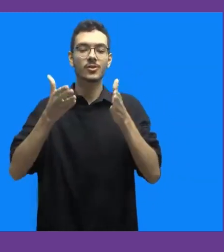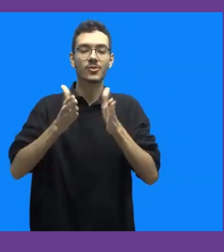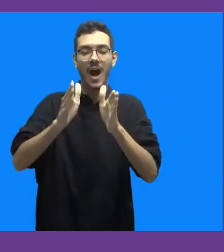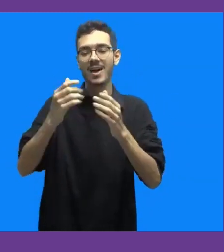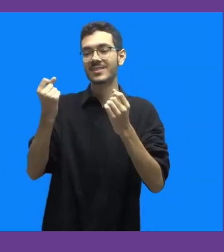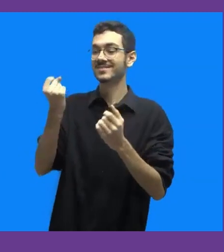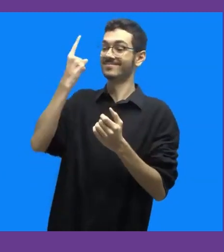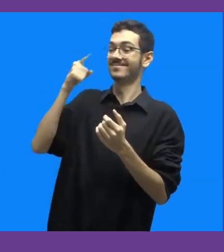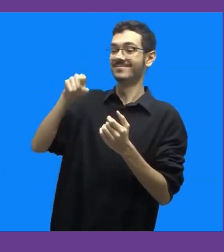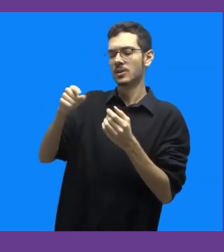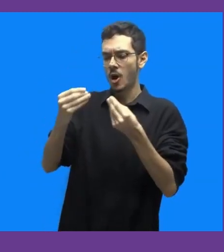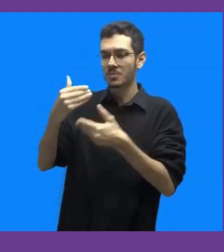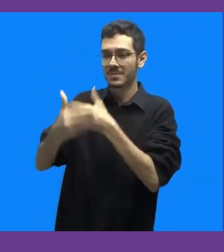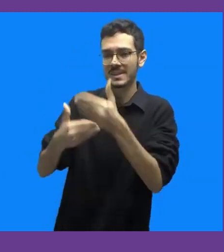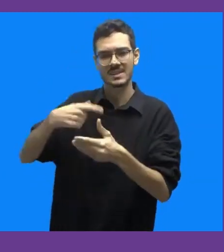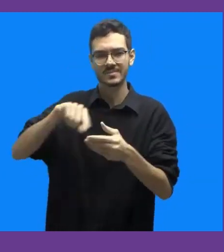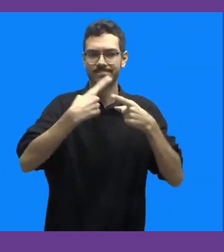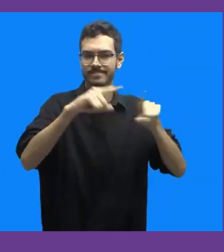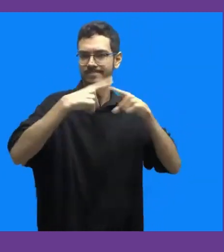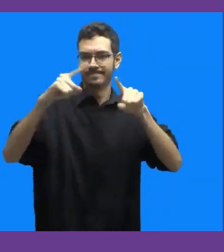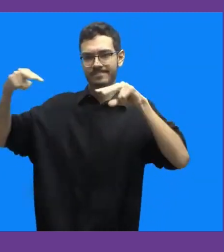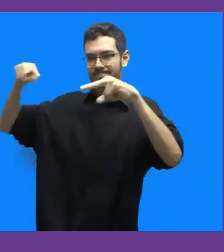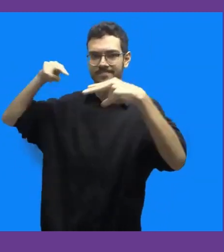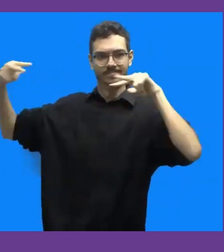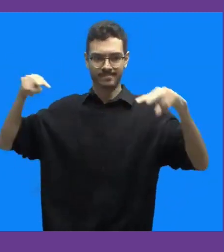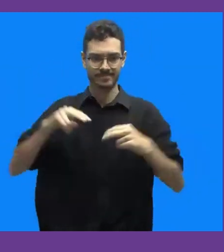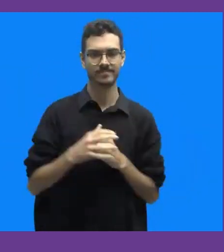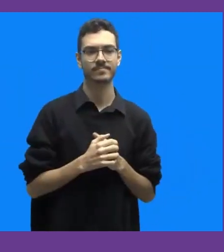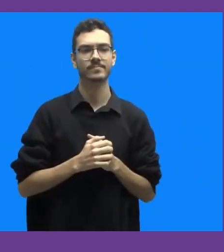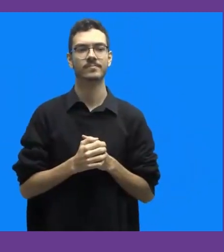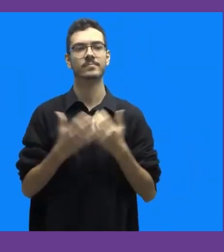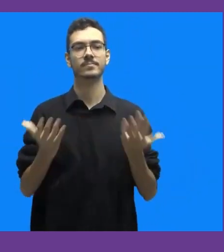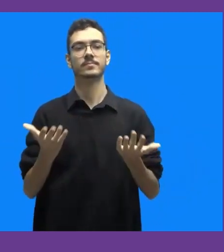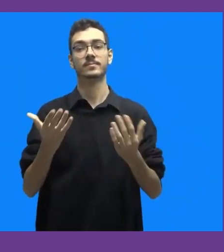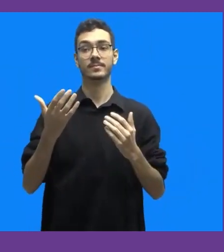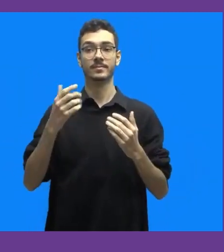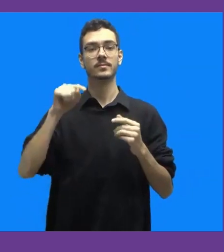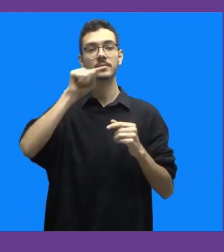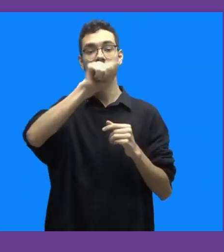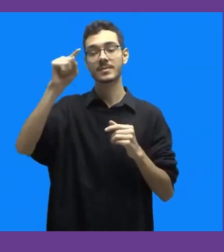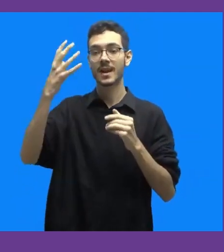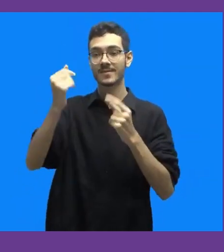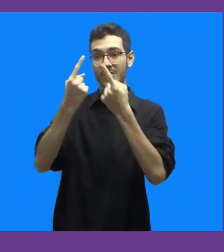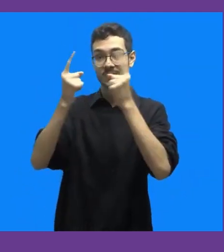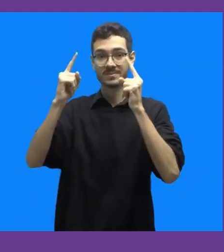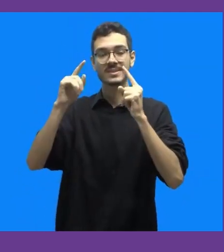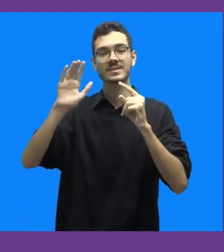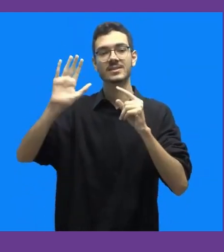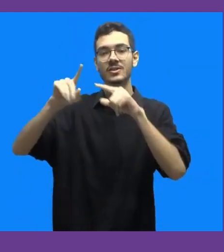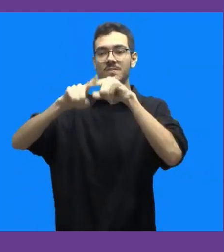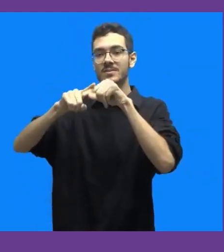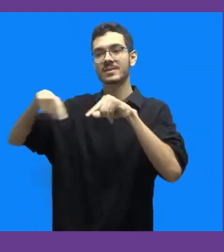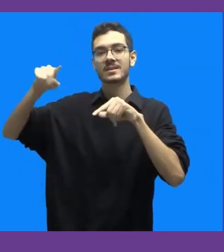very much involved in their own discipline, and if we're looking for change at a university level, we need to see what does